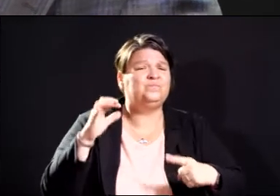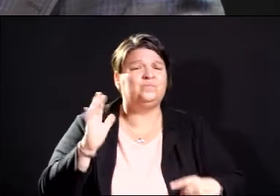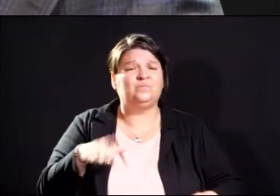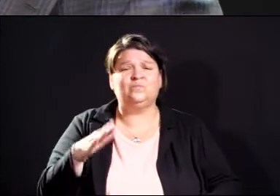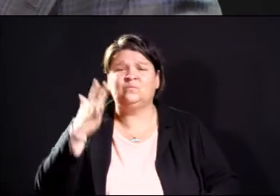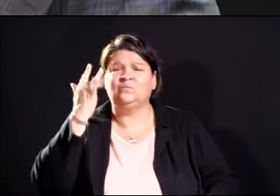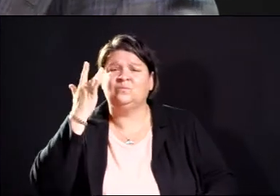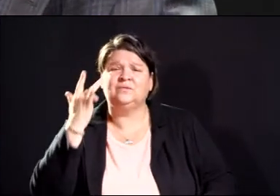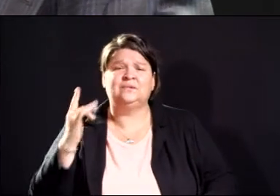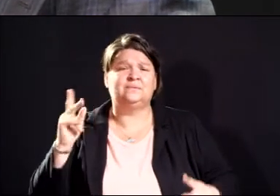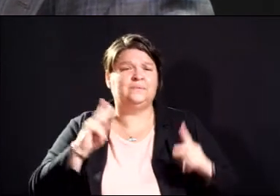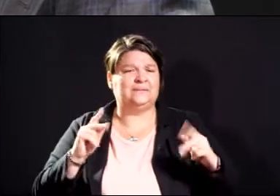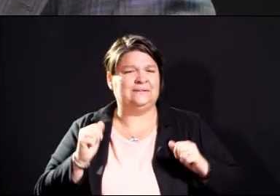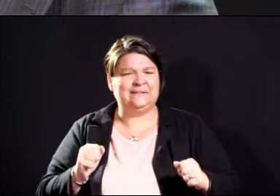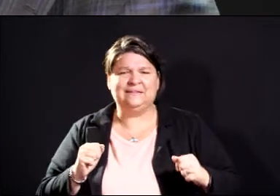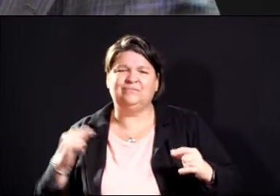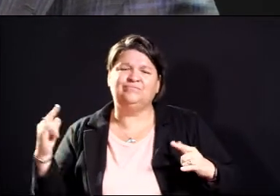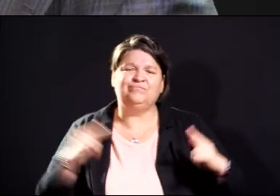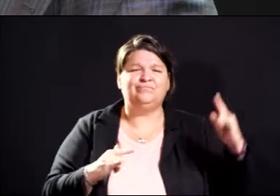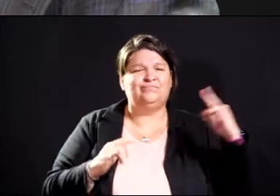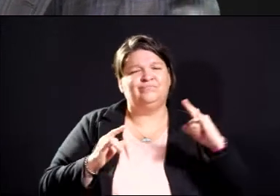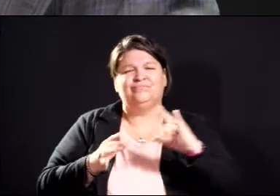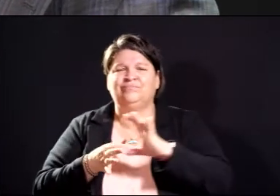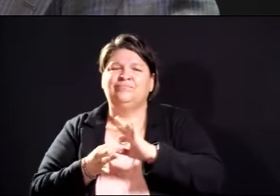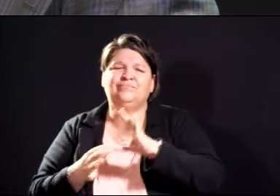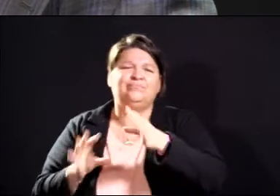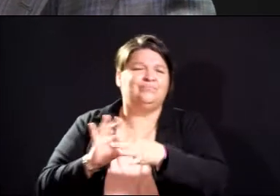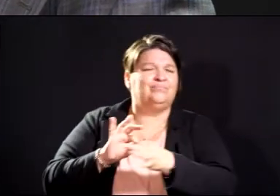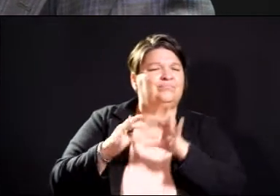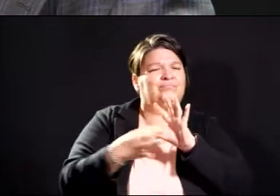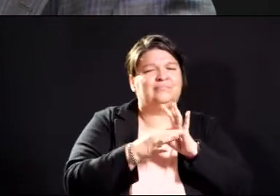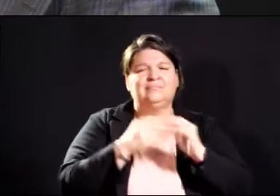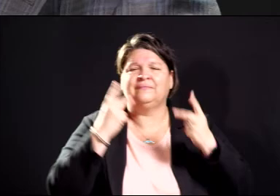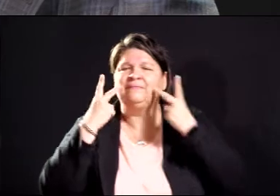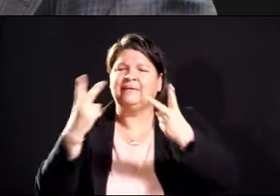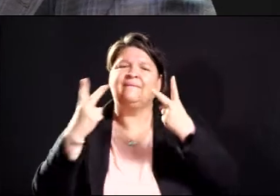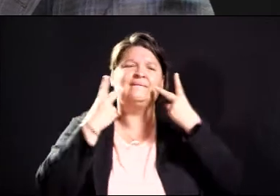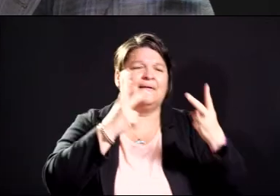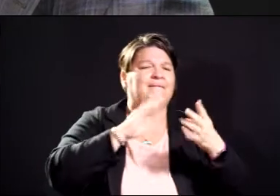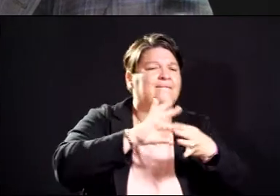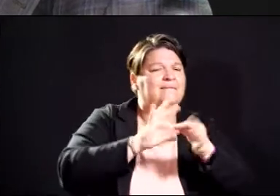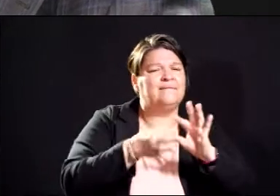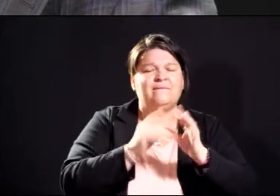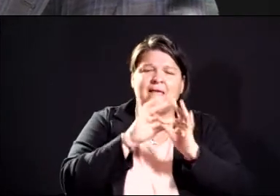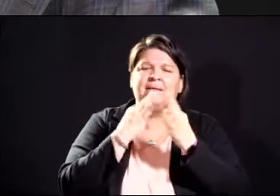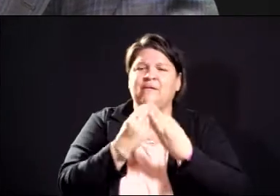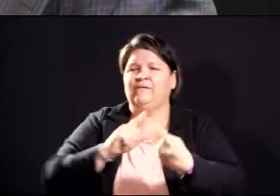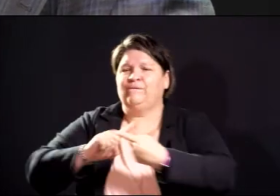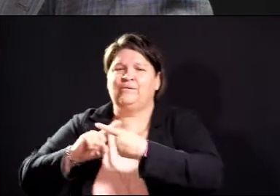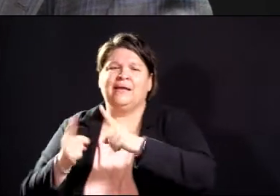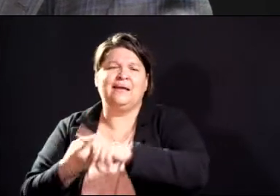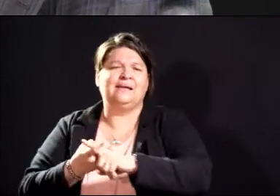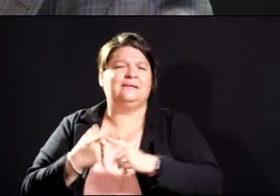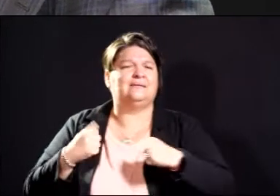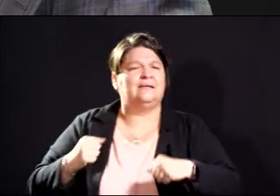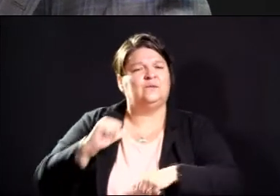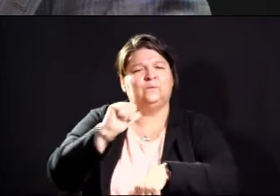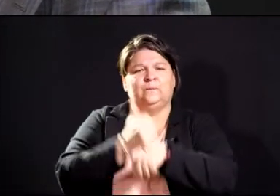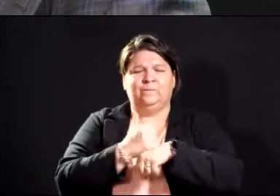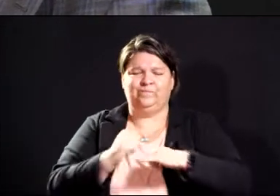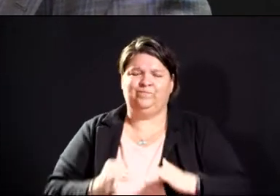community, like Fort Worth. And it will come back. But we don't know when it will come back, but we're going to be ready for